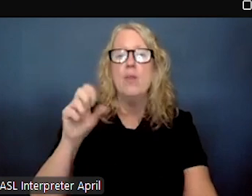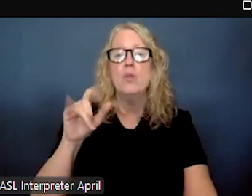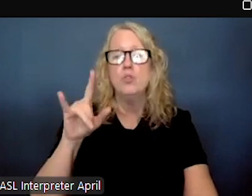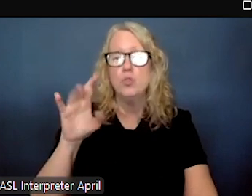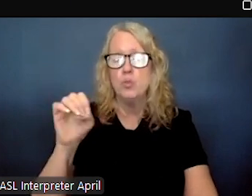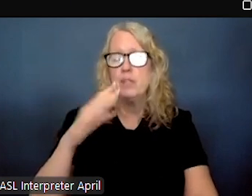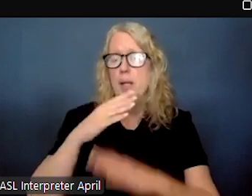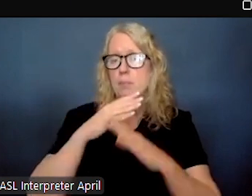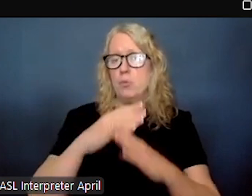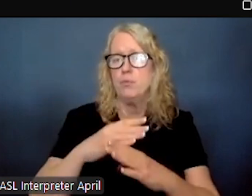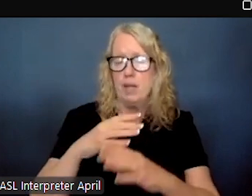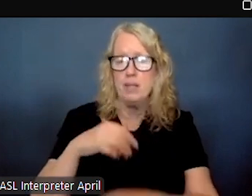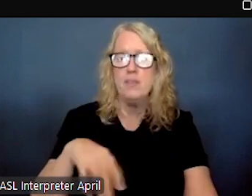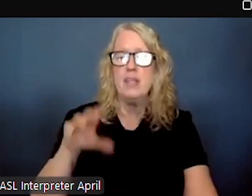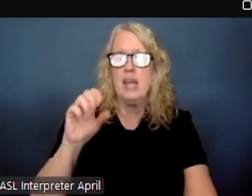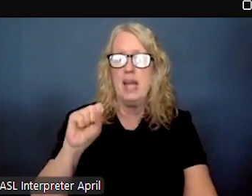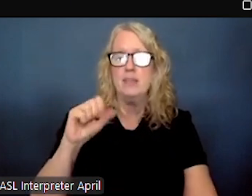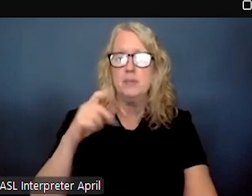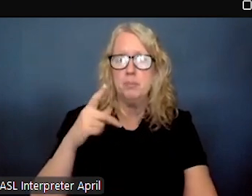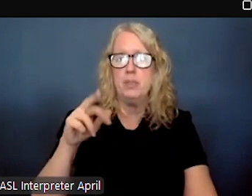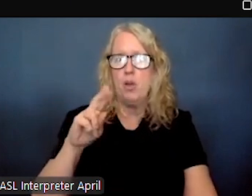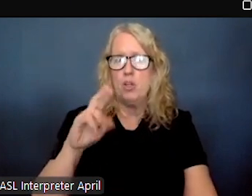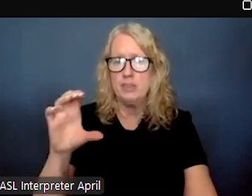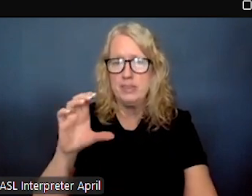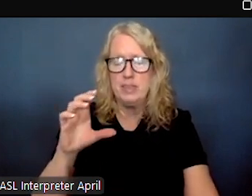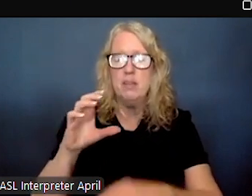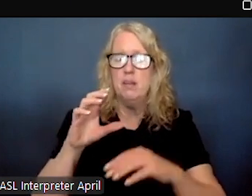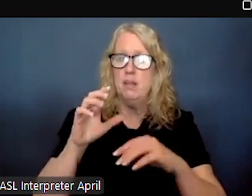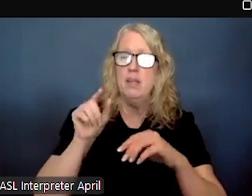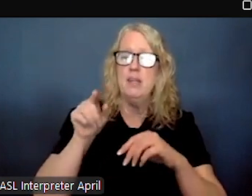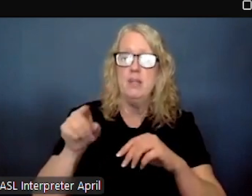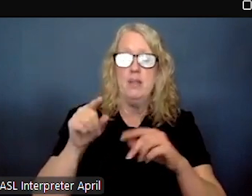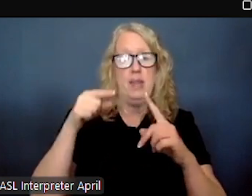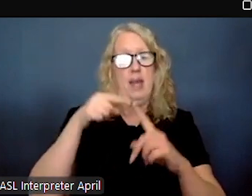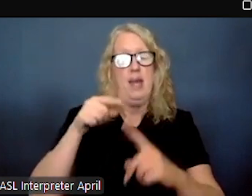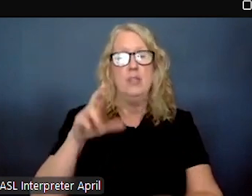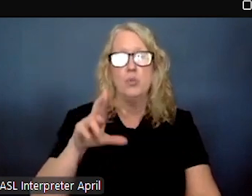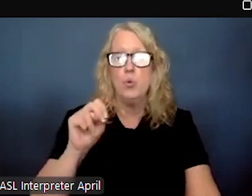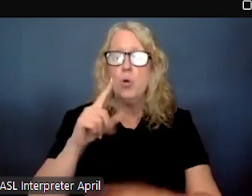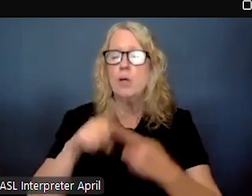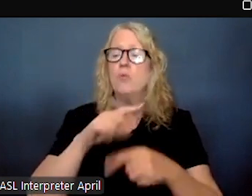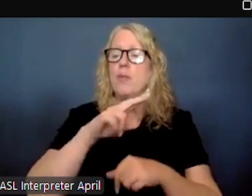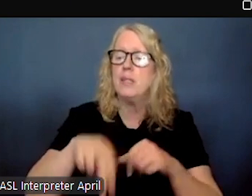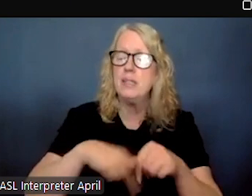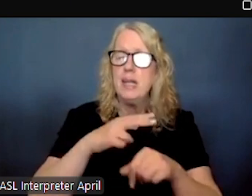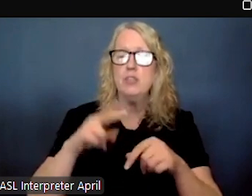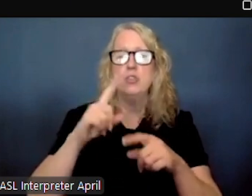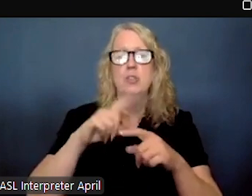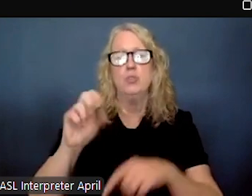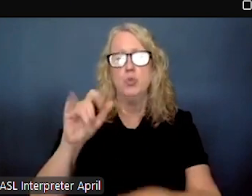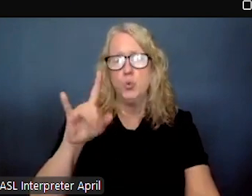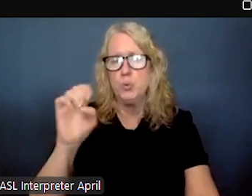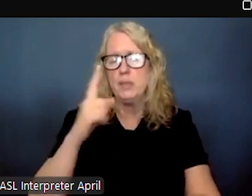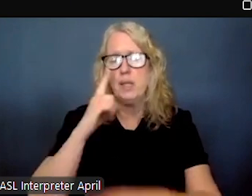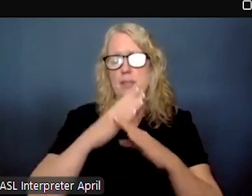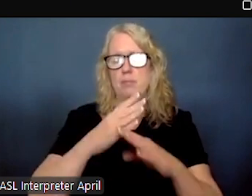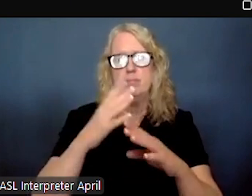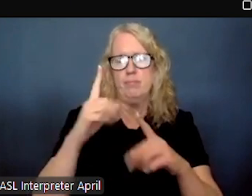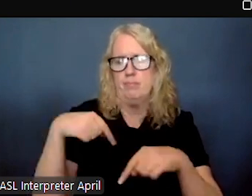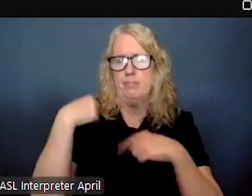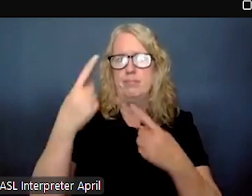Resource Center, or the SPRC, has been a core part of the nation's suicide prevention